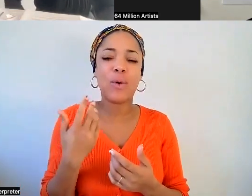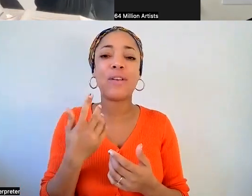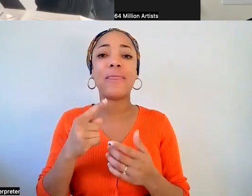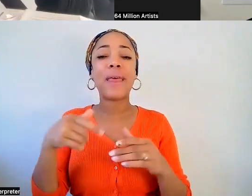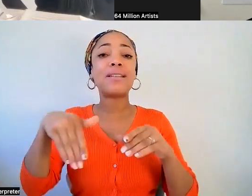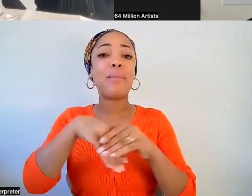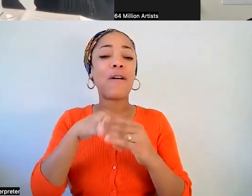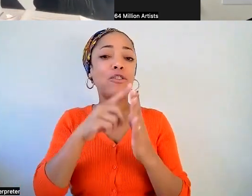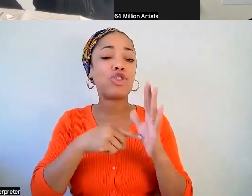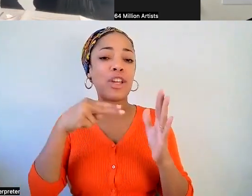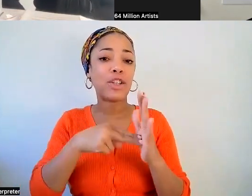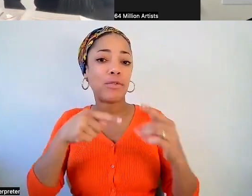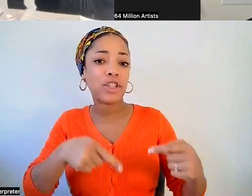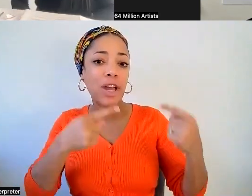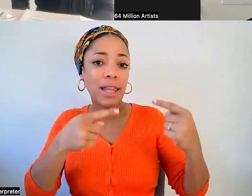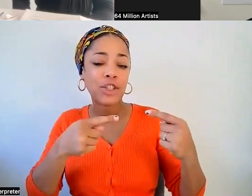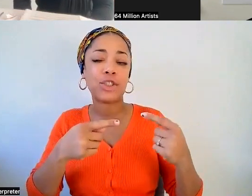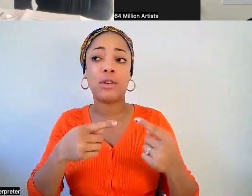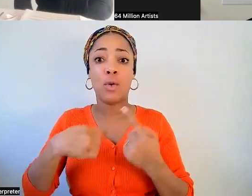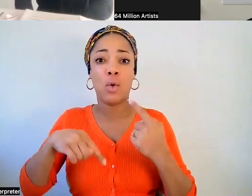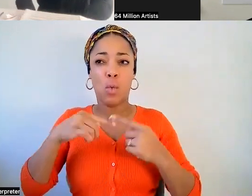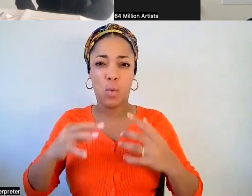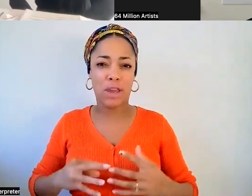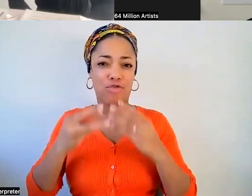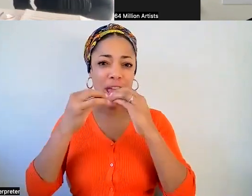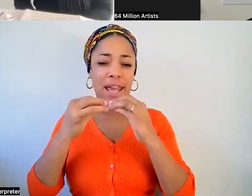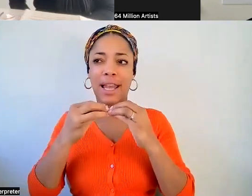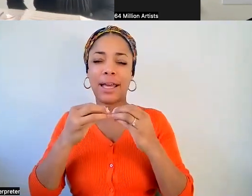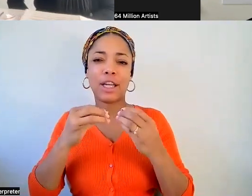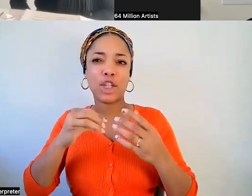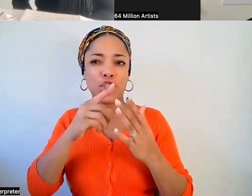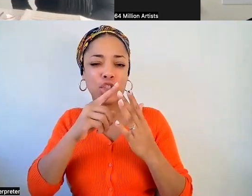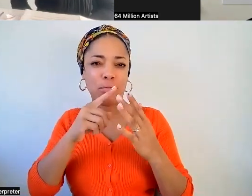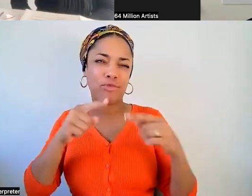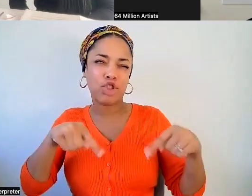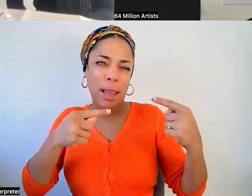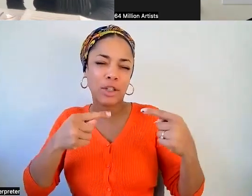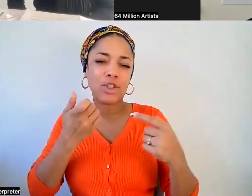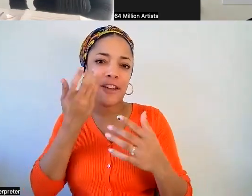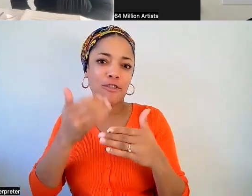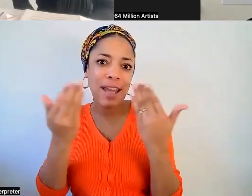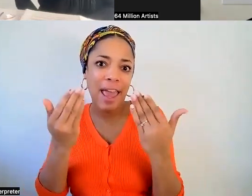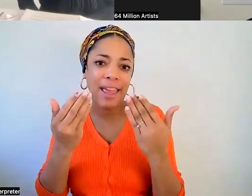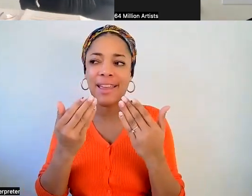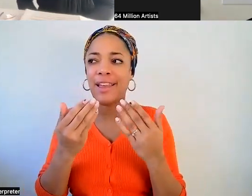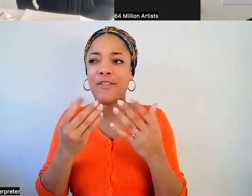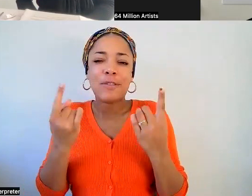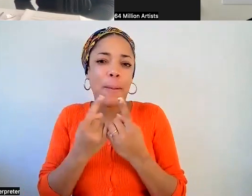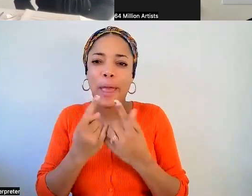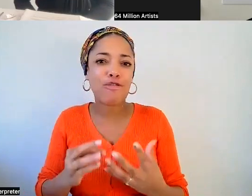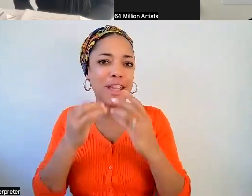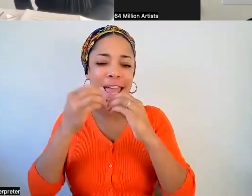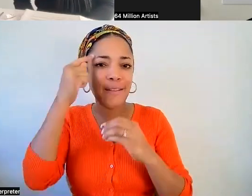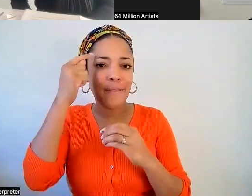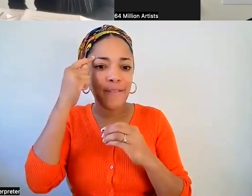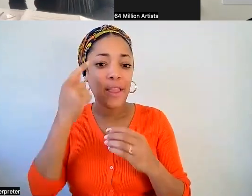is a month of creative prompts brought to you by amazing creative minds across the UK. And today's creative prompt comes from Michael Rosen.